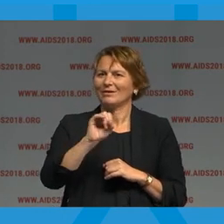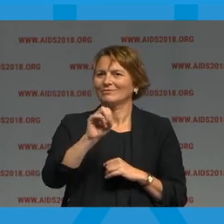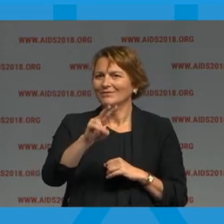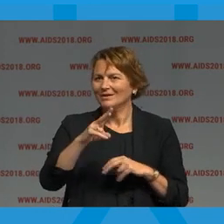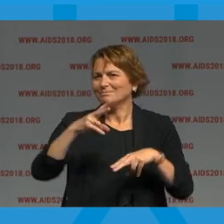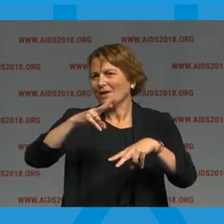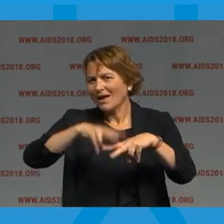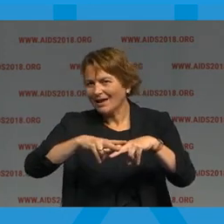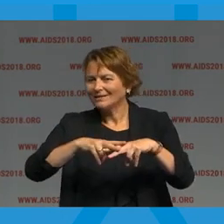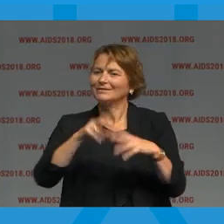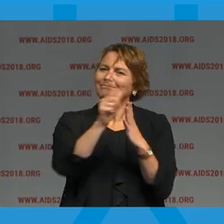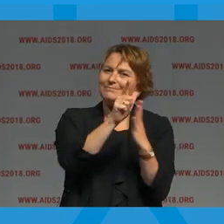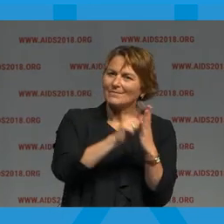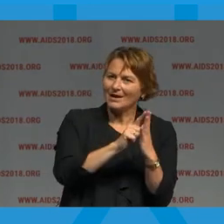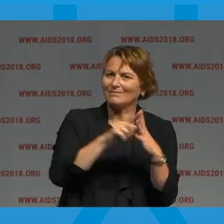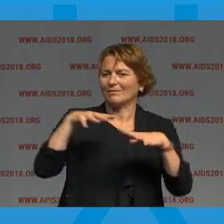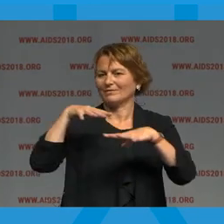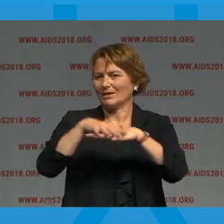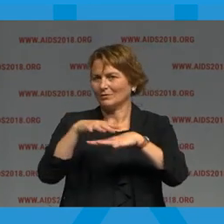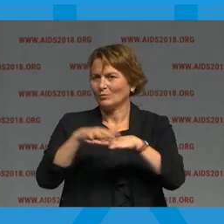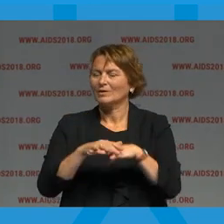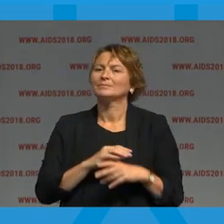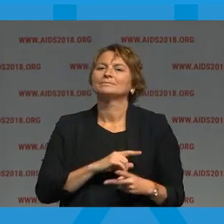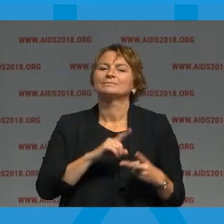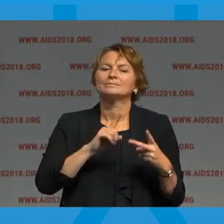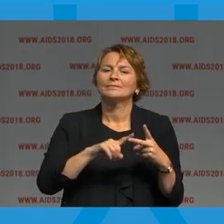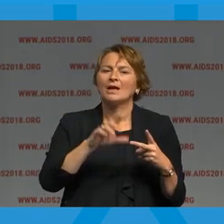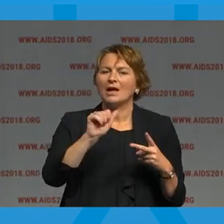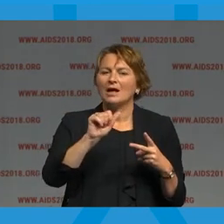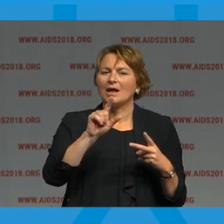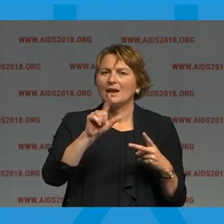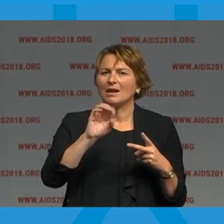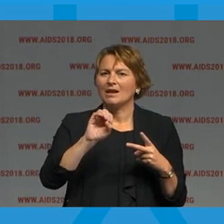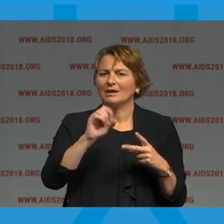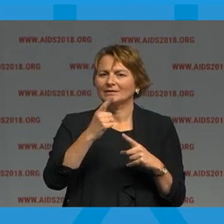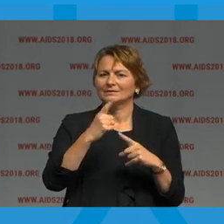welcome to the stage Alexei Sorokin, who is here to accept the